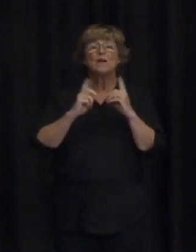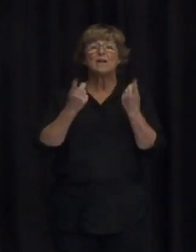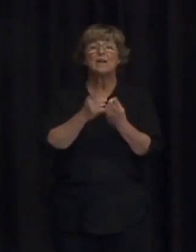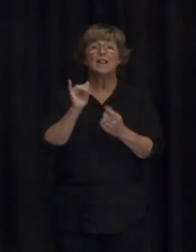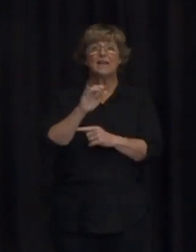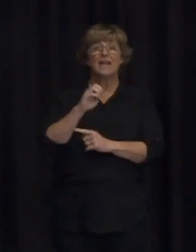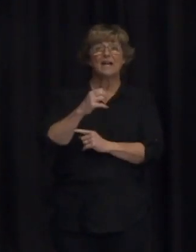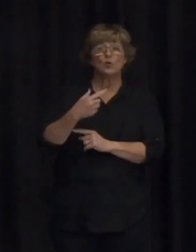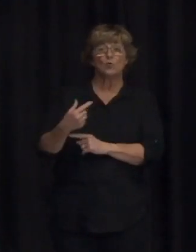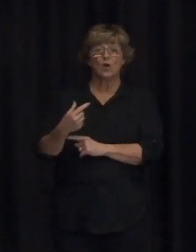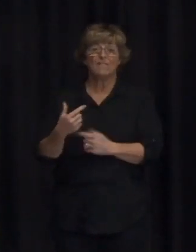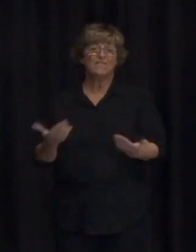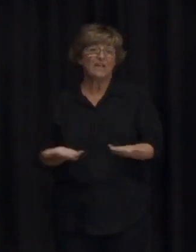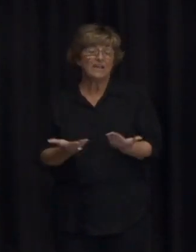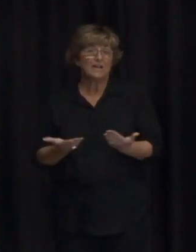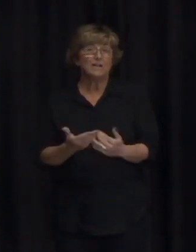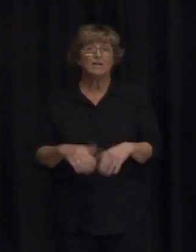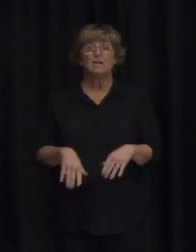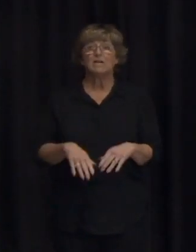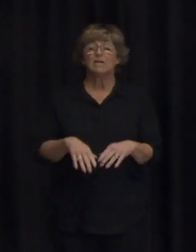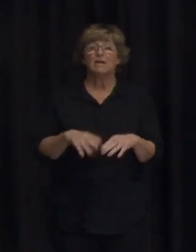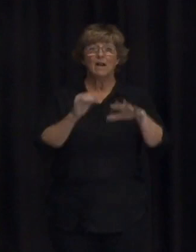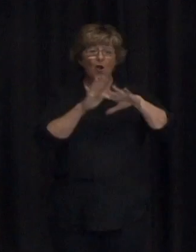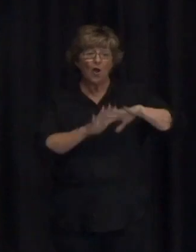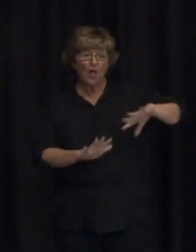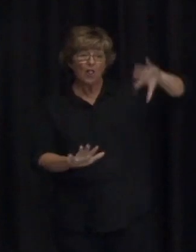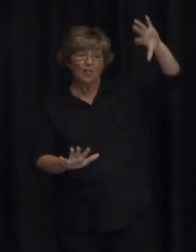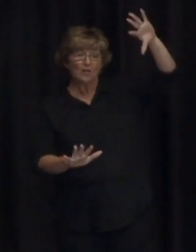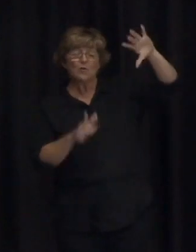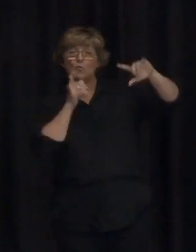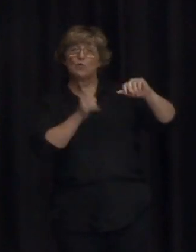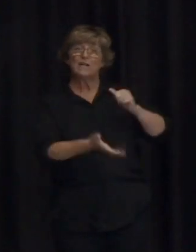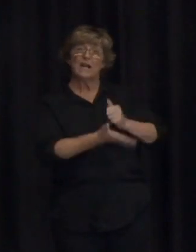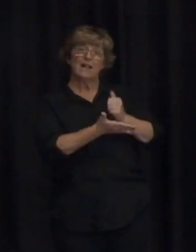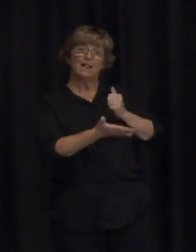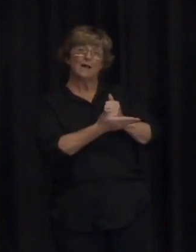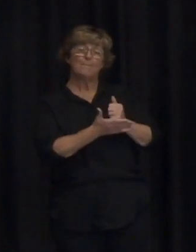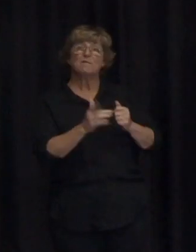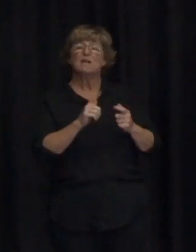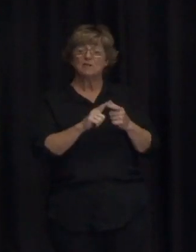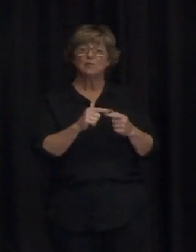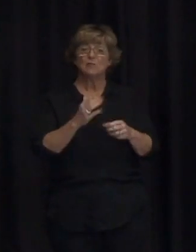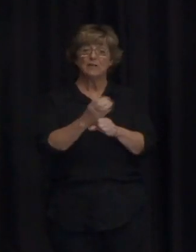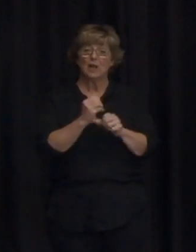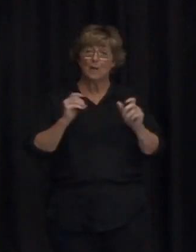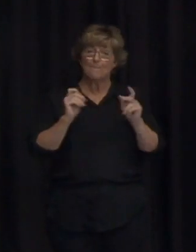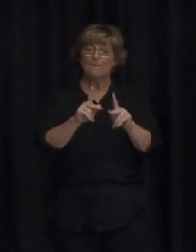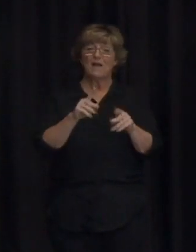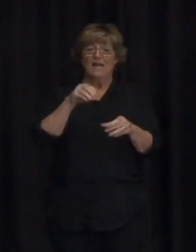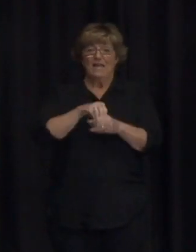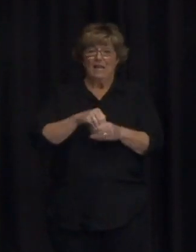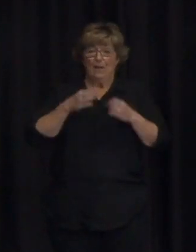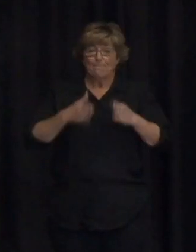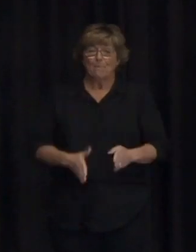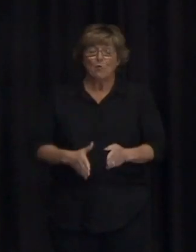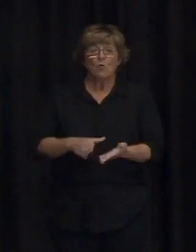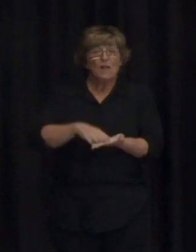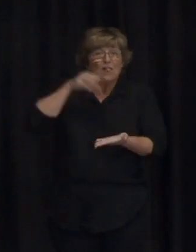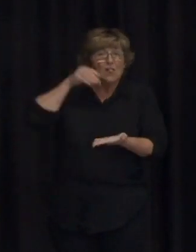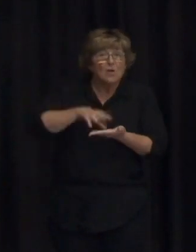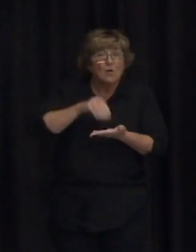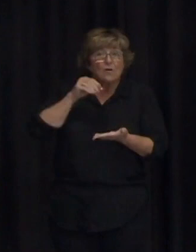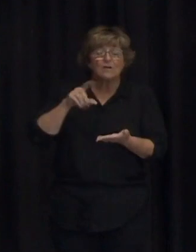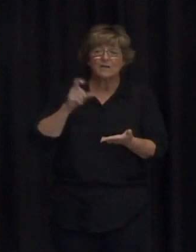districts throughout the country, across our state, who need help to be able to try to get back to in-person learning, right? Who need